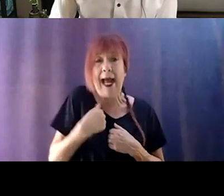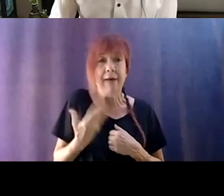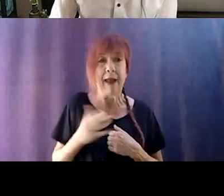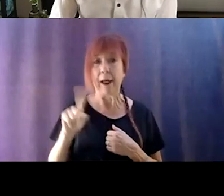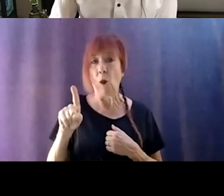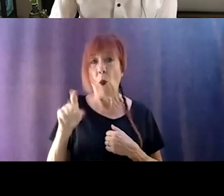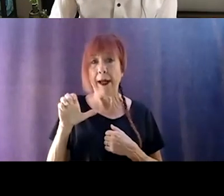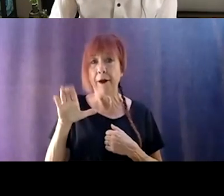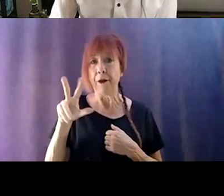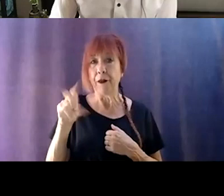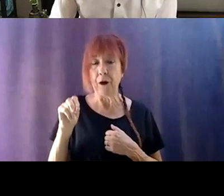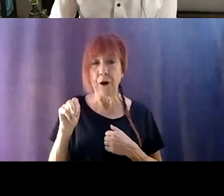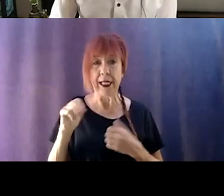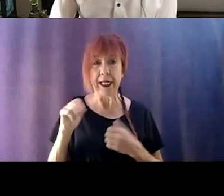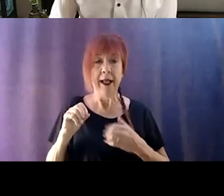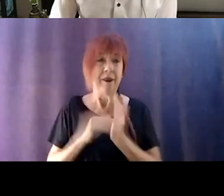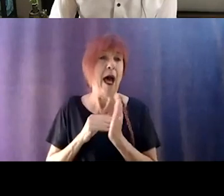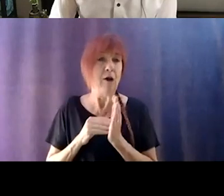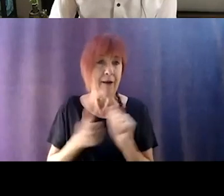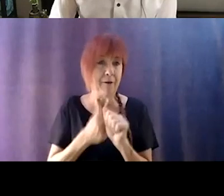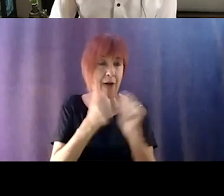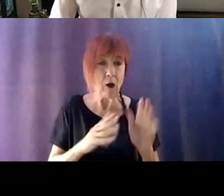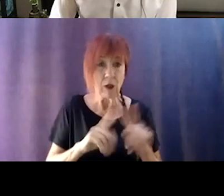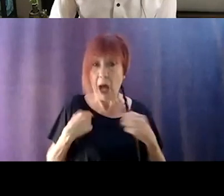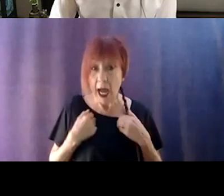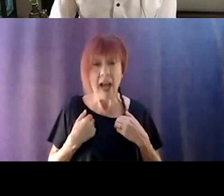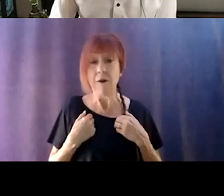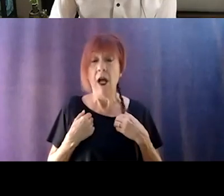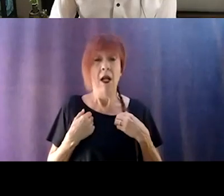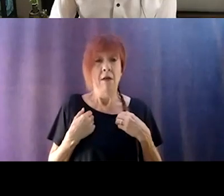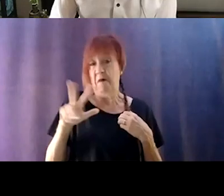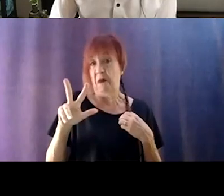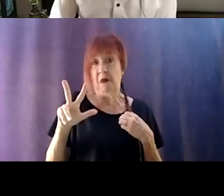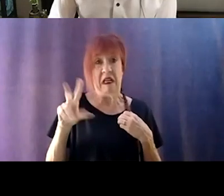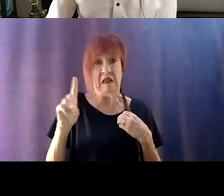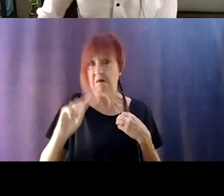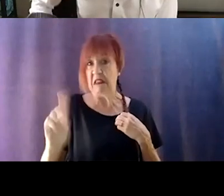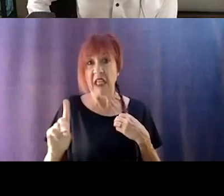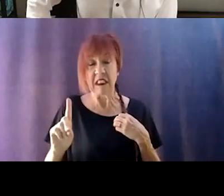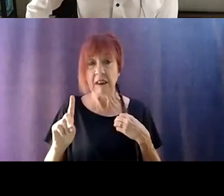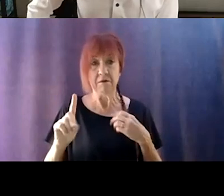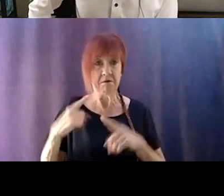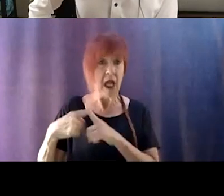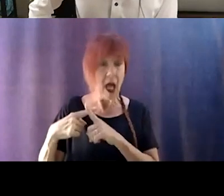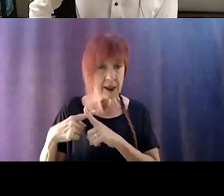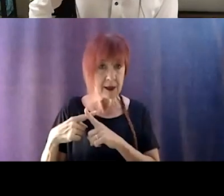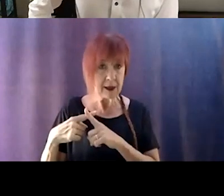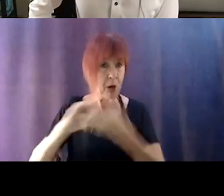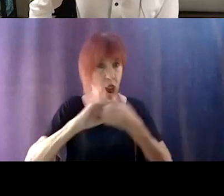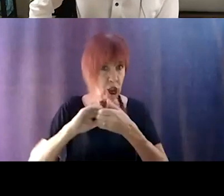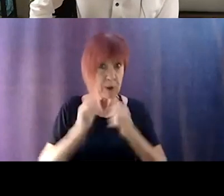have done 36 plus partnerships with large businesses. And I just, that's just proof for those that are